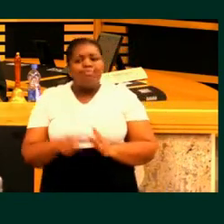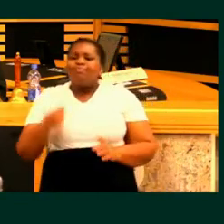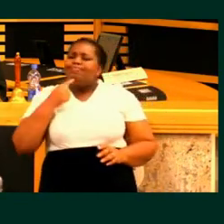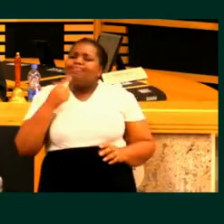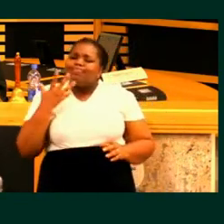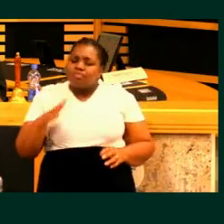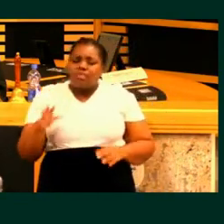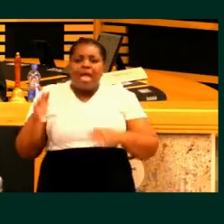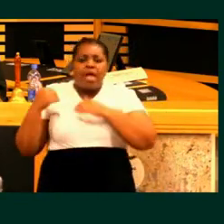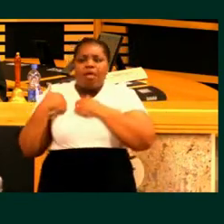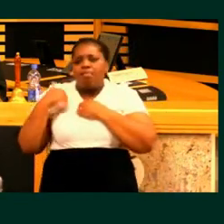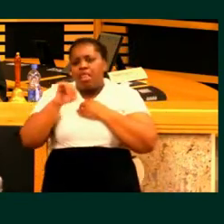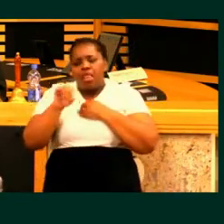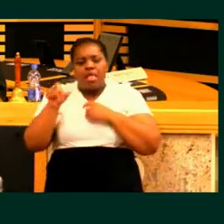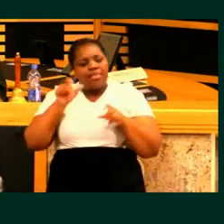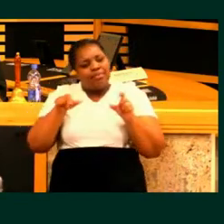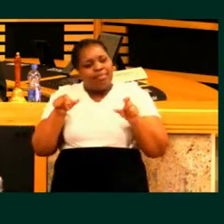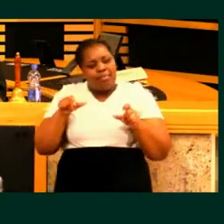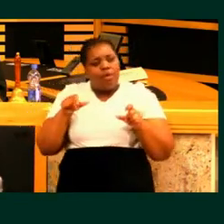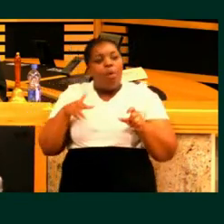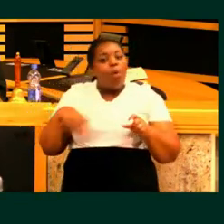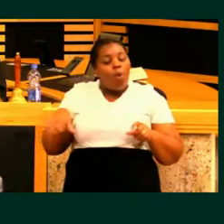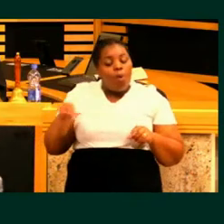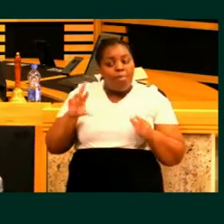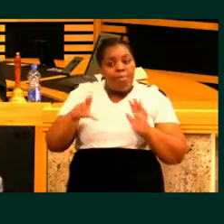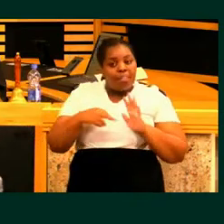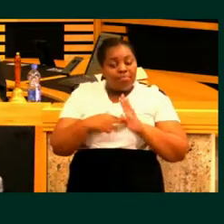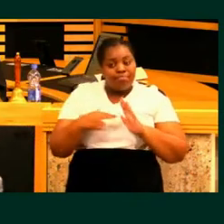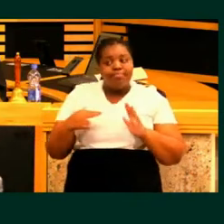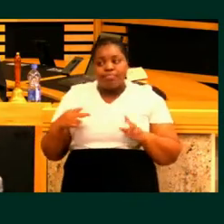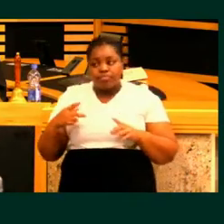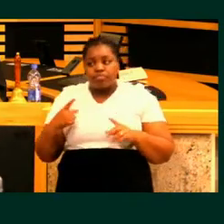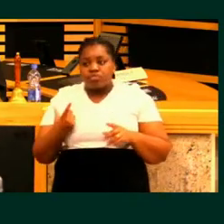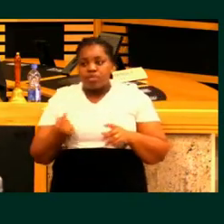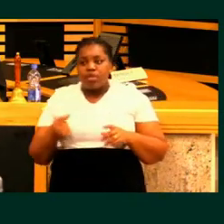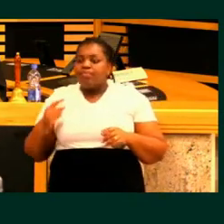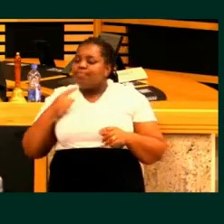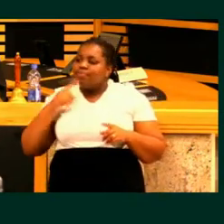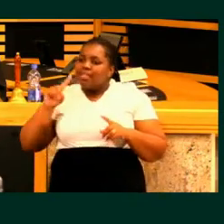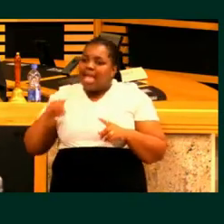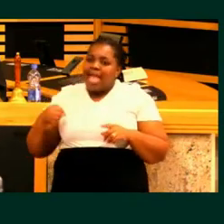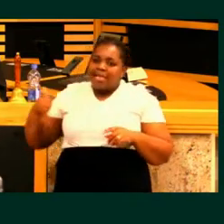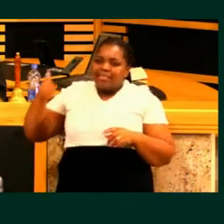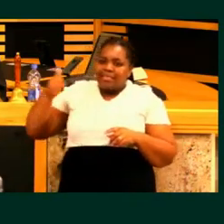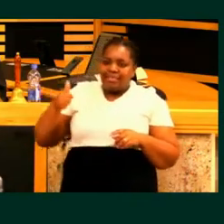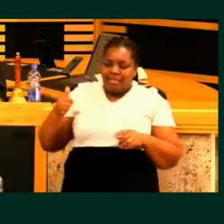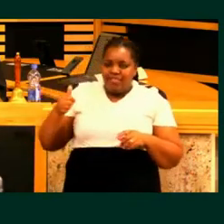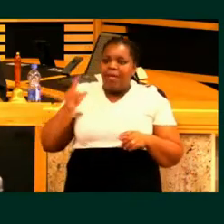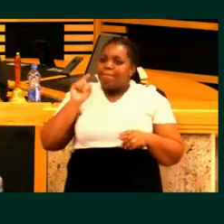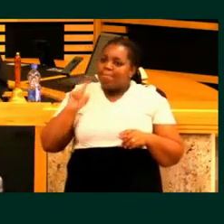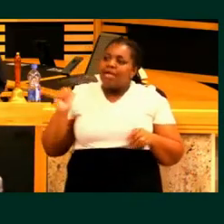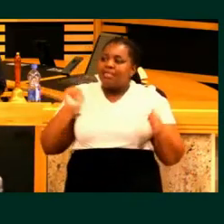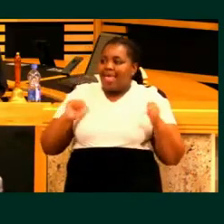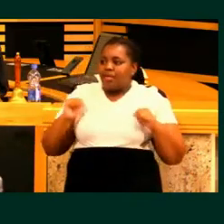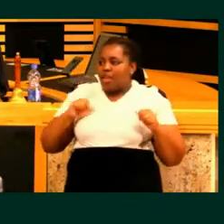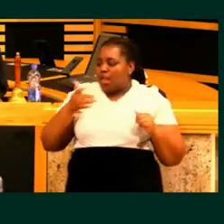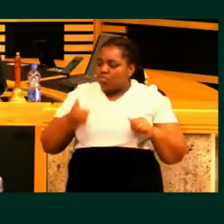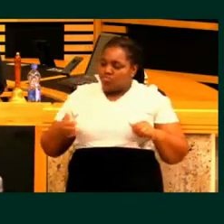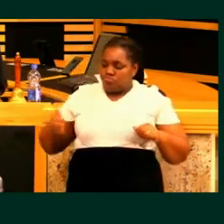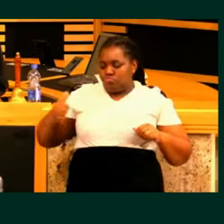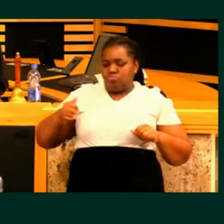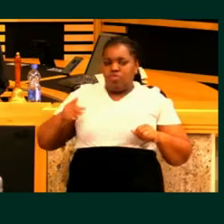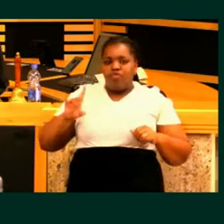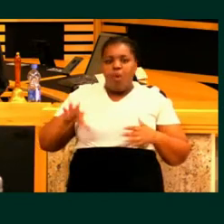responsibilities of of all role players it states that the executive authorities must act as champions for the